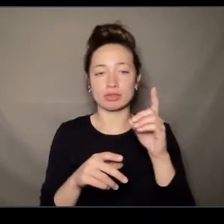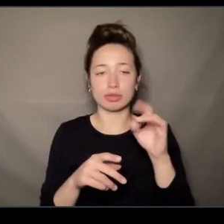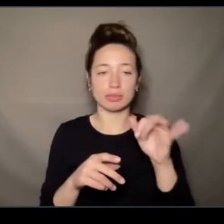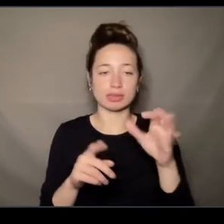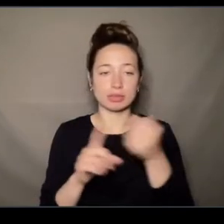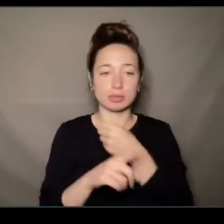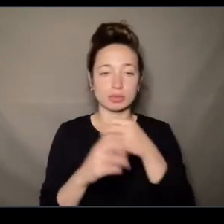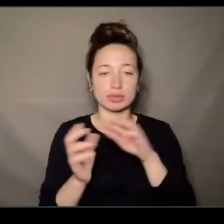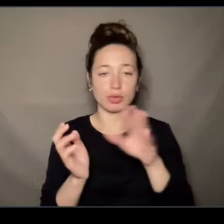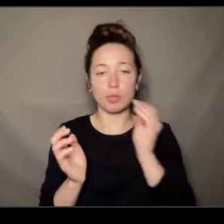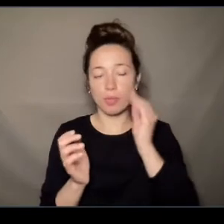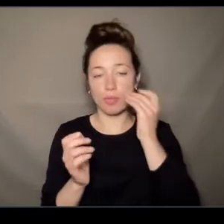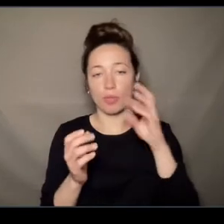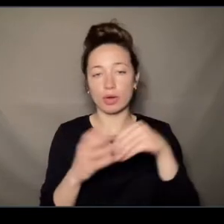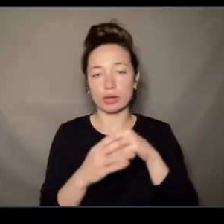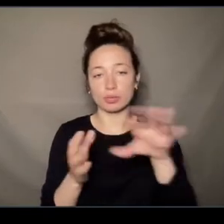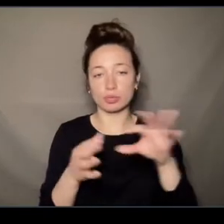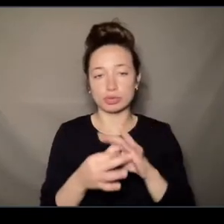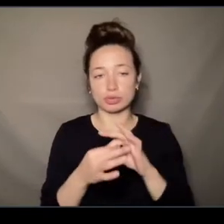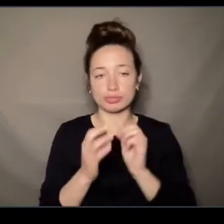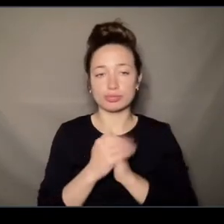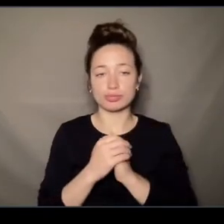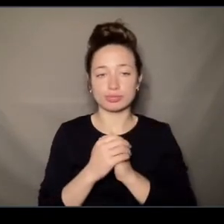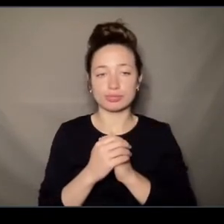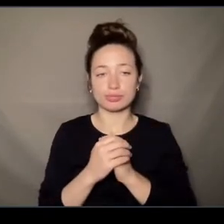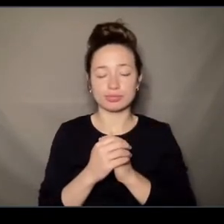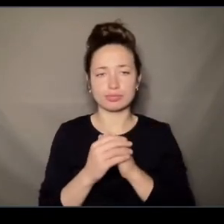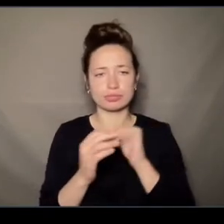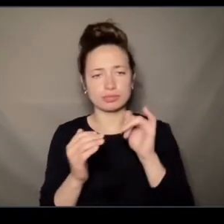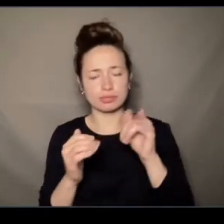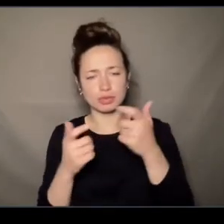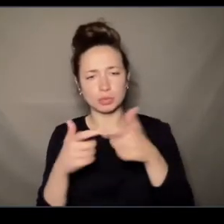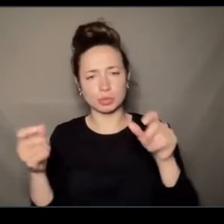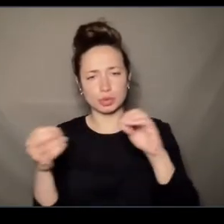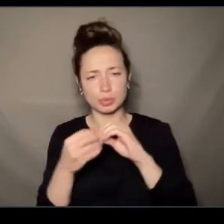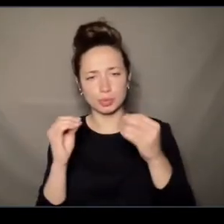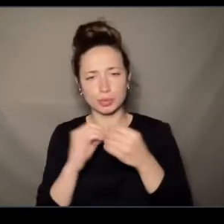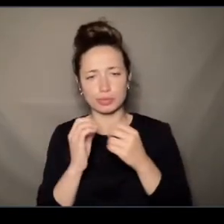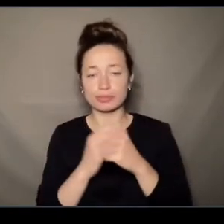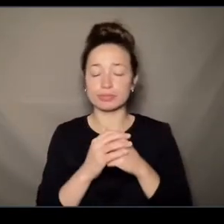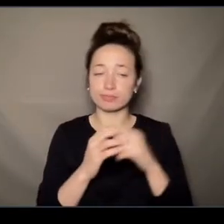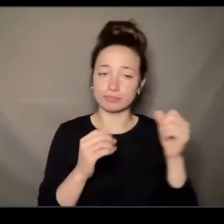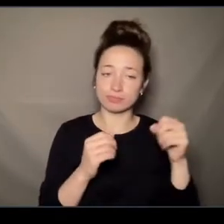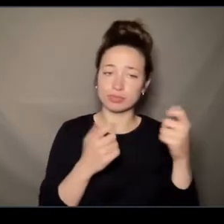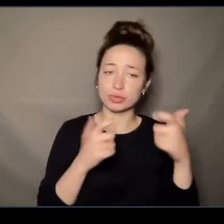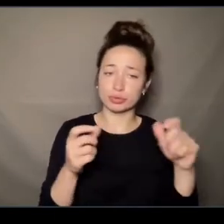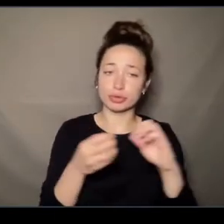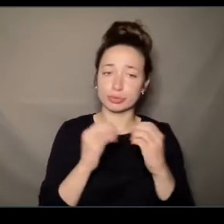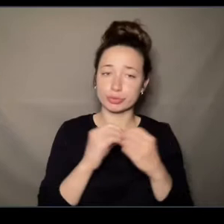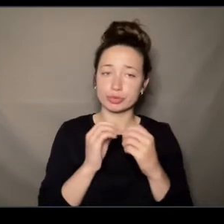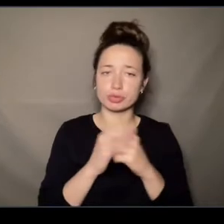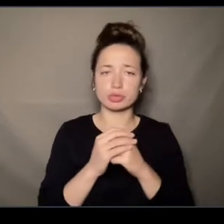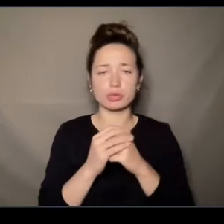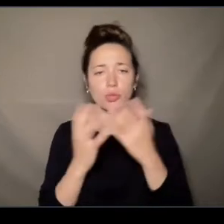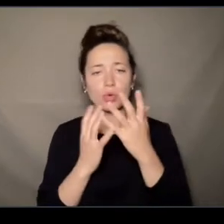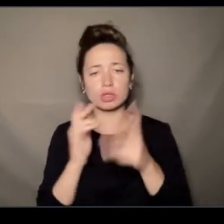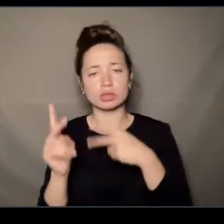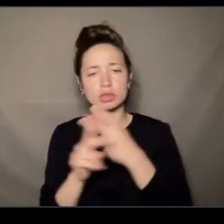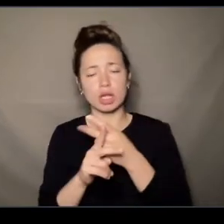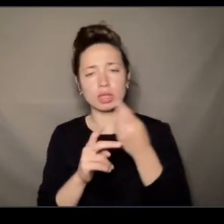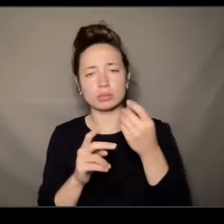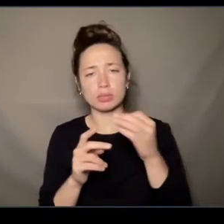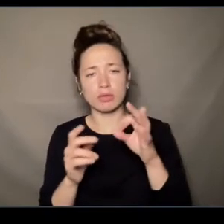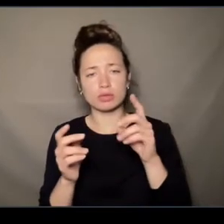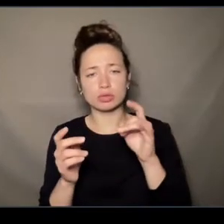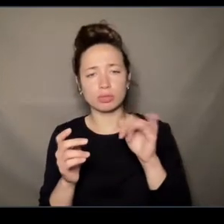in their home or in their relationships. Wow, that's a huge number. It is a very huge number. So what types